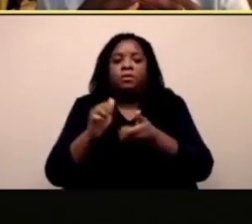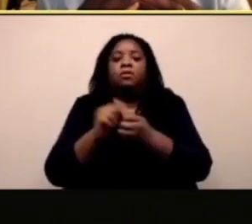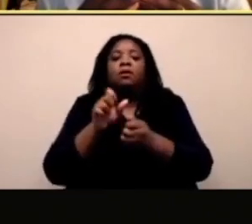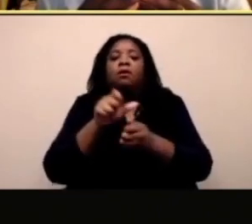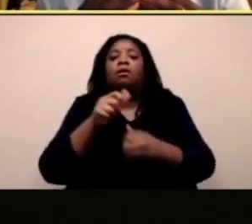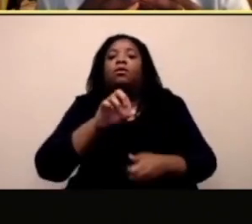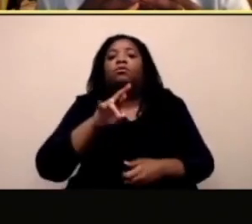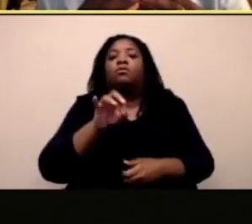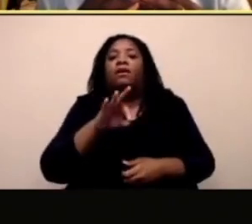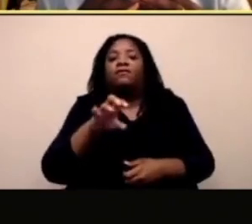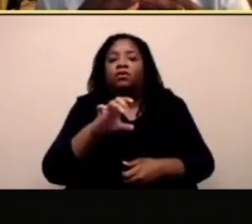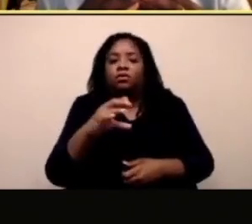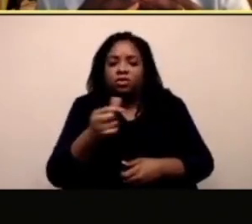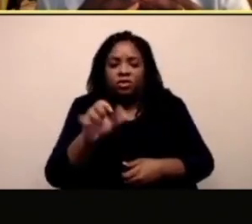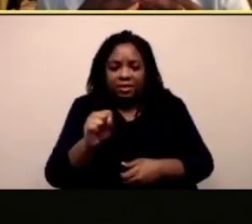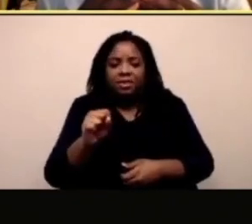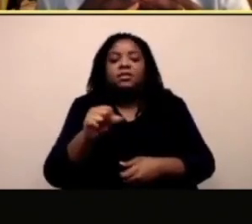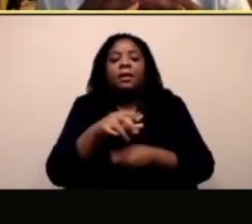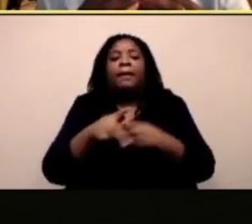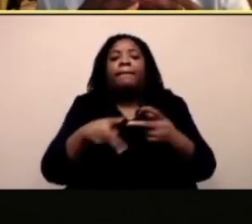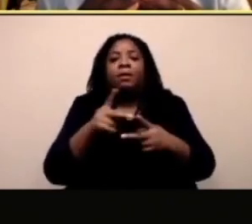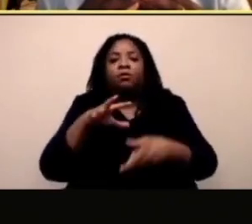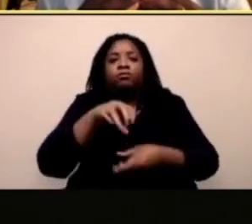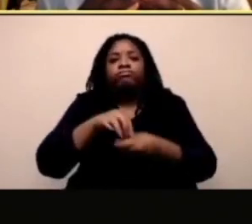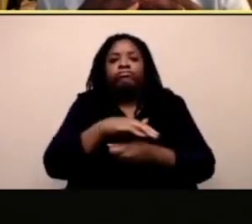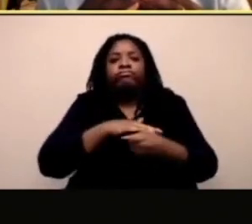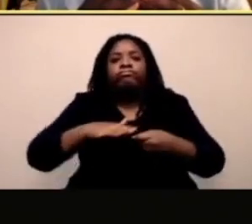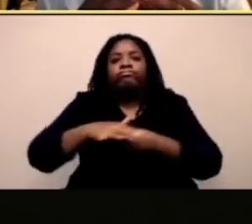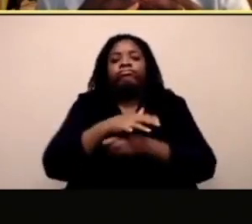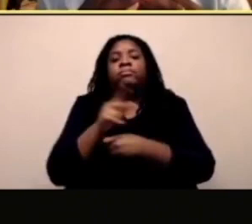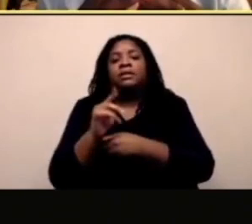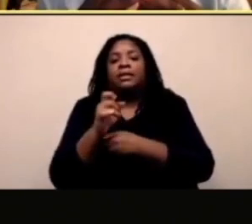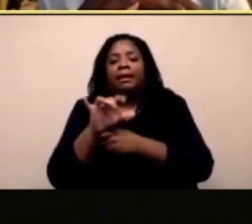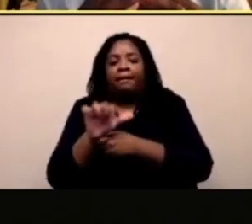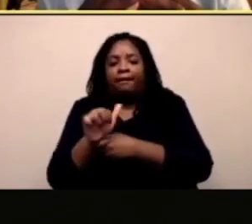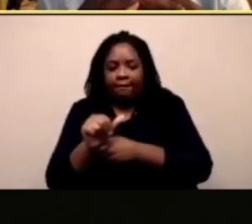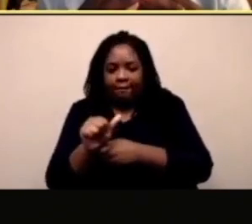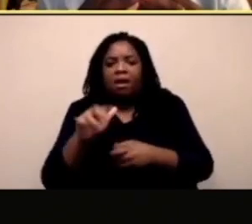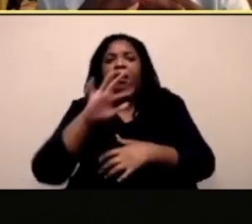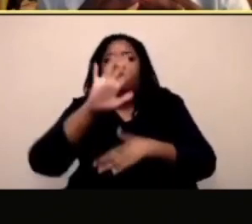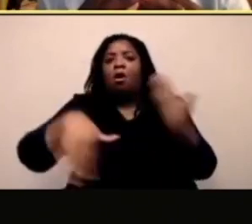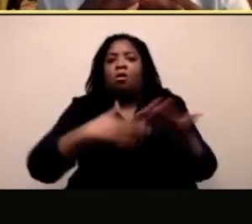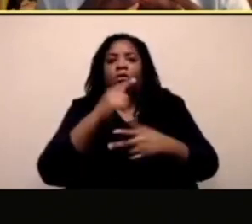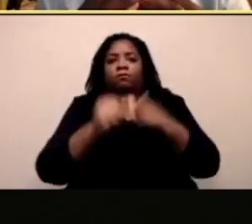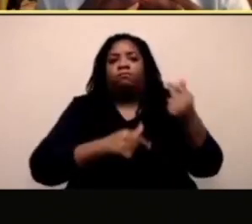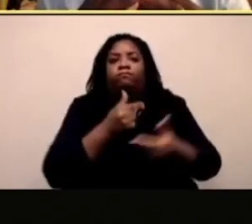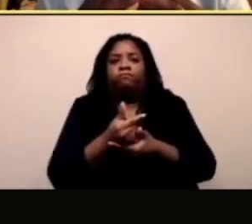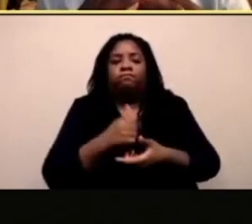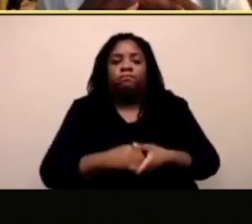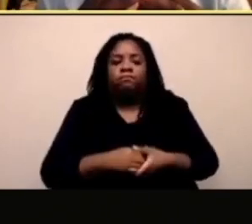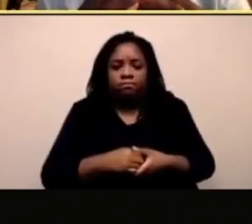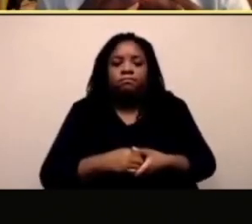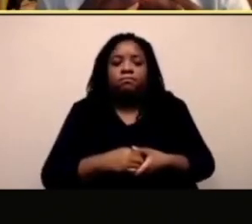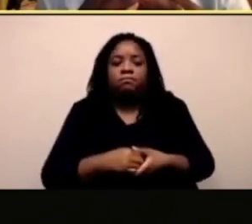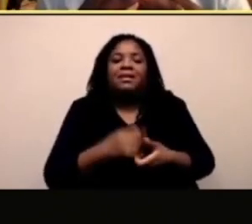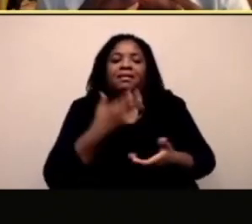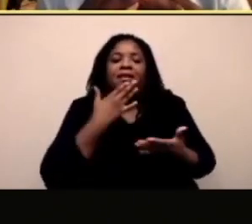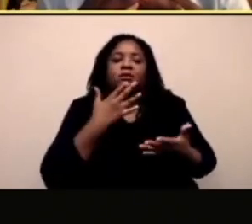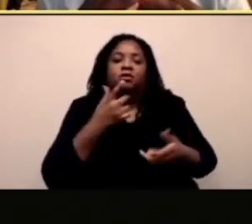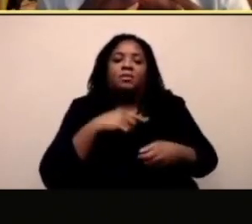and locals in Kenya and the globe. Thank you very much for having me this